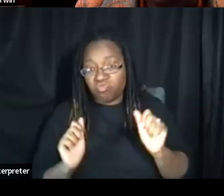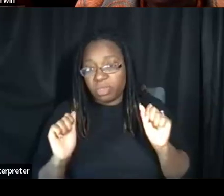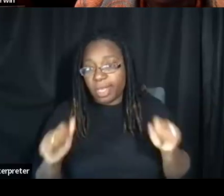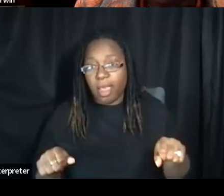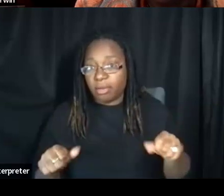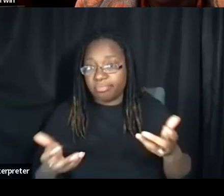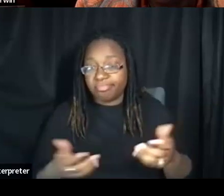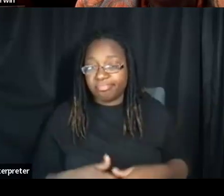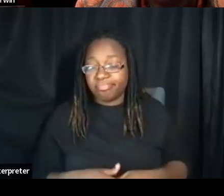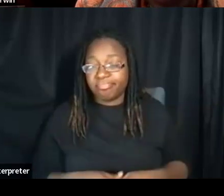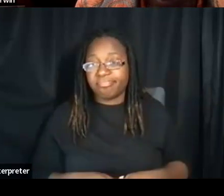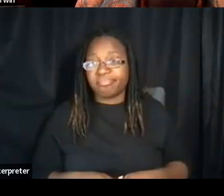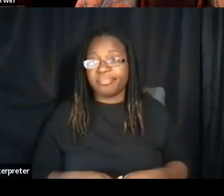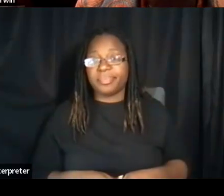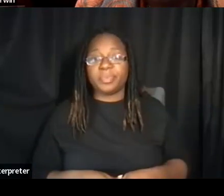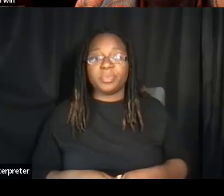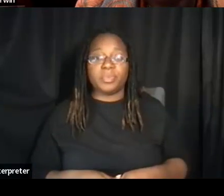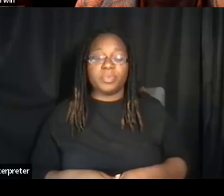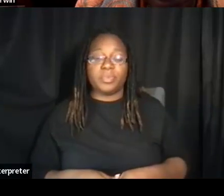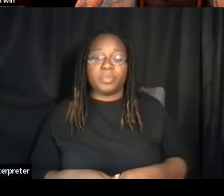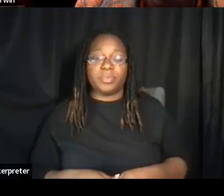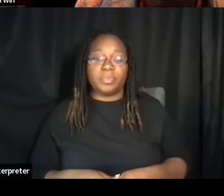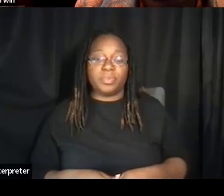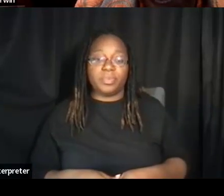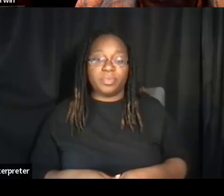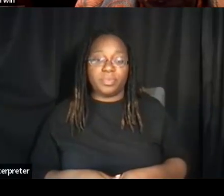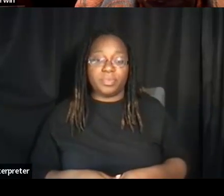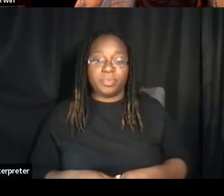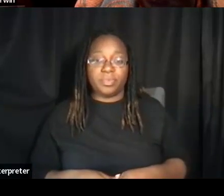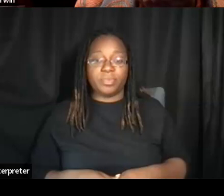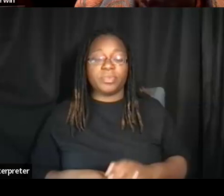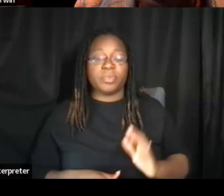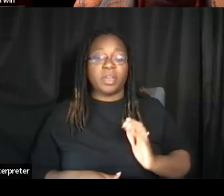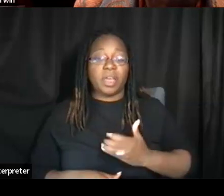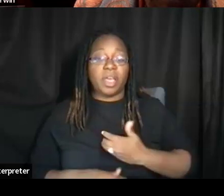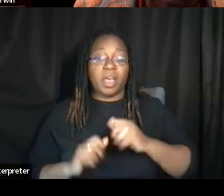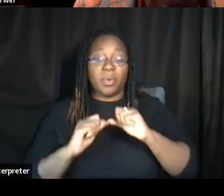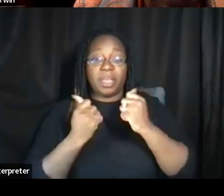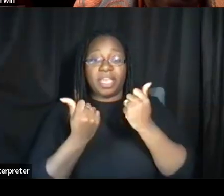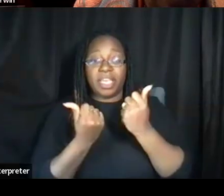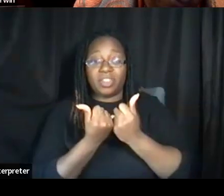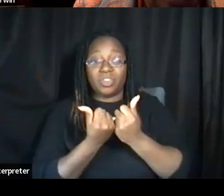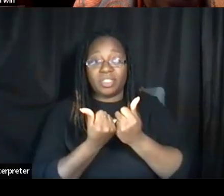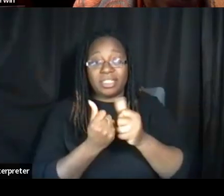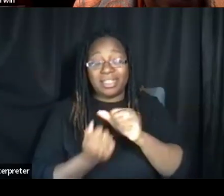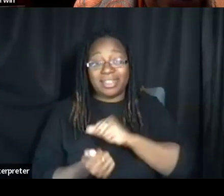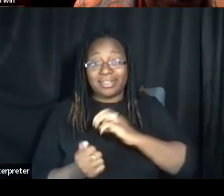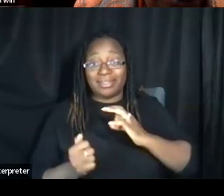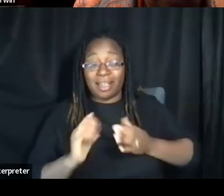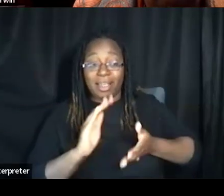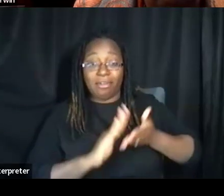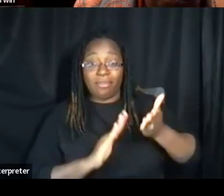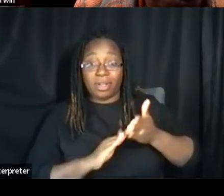those in. And the staff in our agency runs the meetings. I do not set